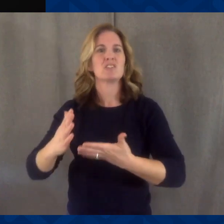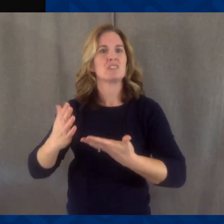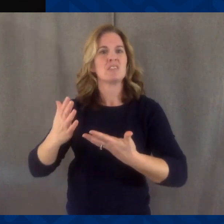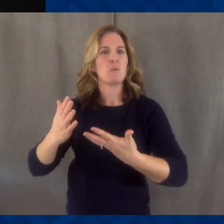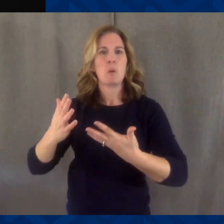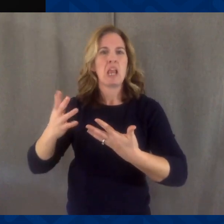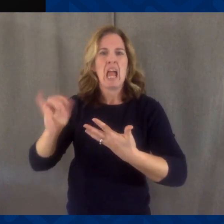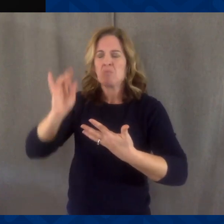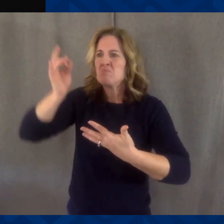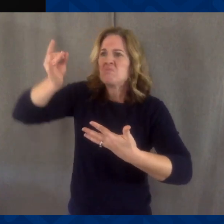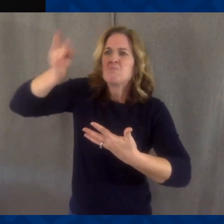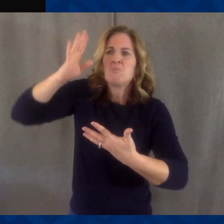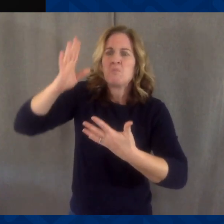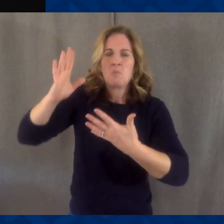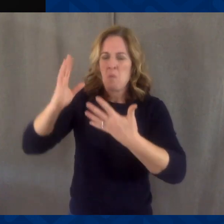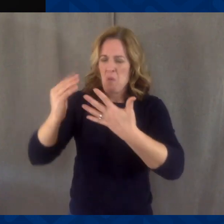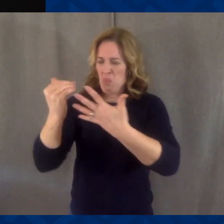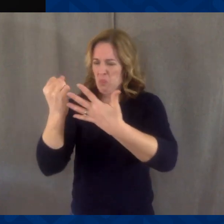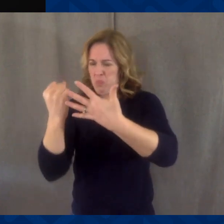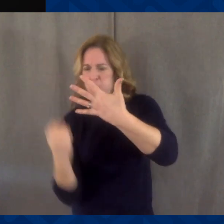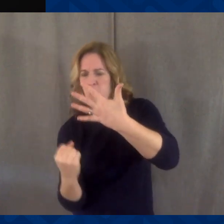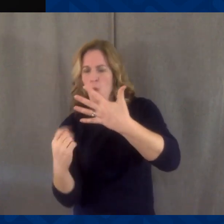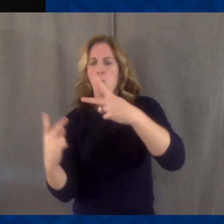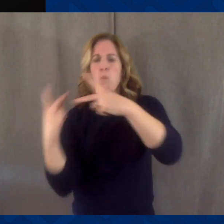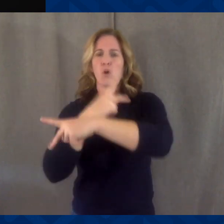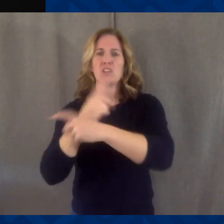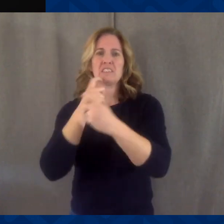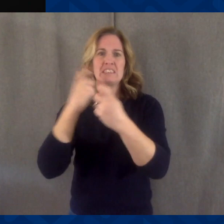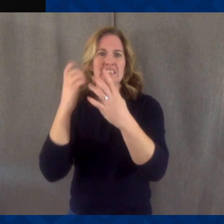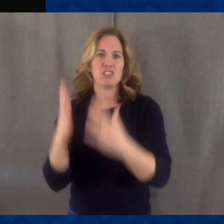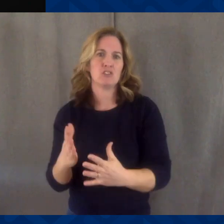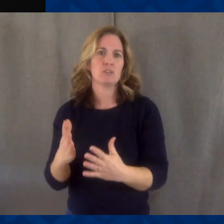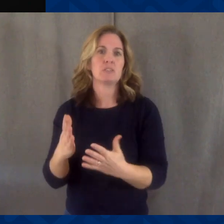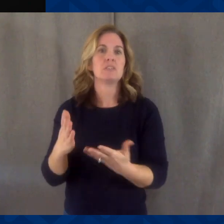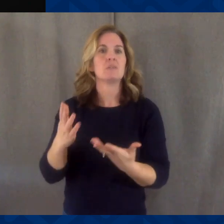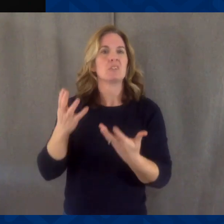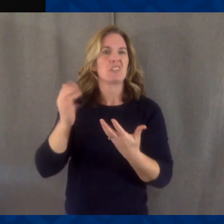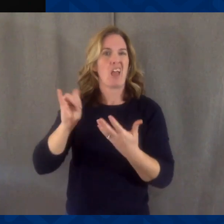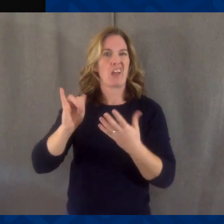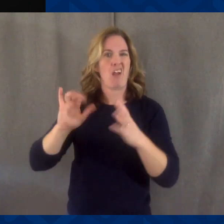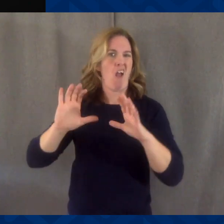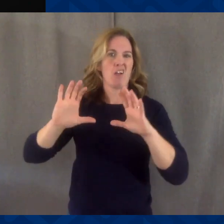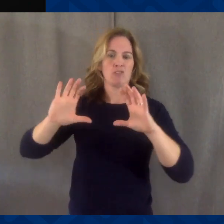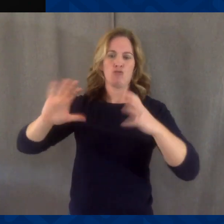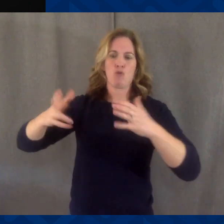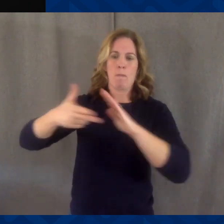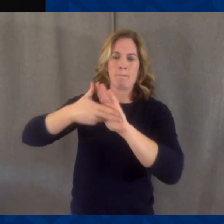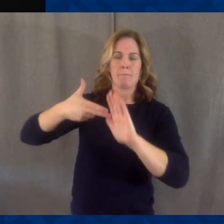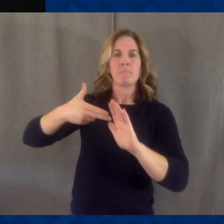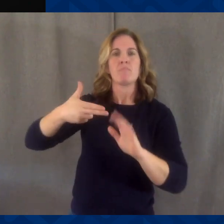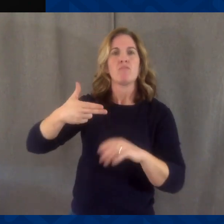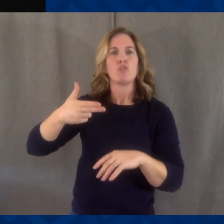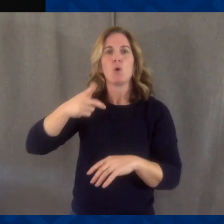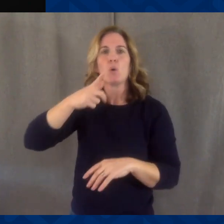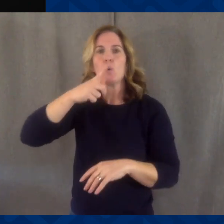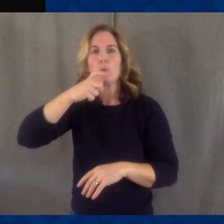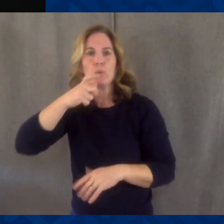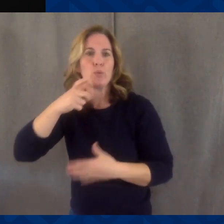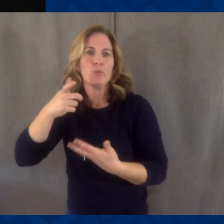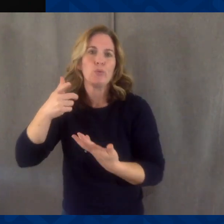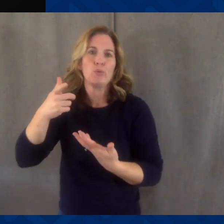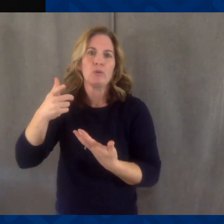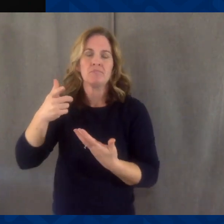catch-all word for anybody who had disobeyed the law of God. It was typically attached to people who were guilty of sexual sin, like